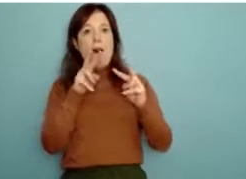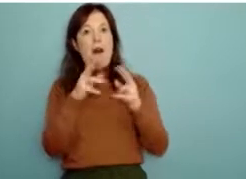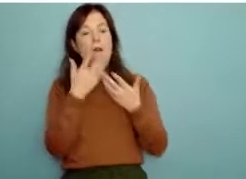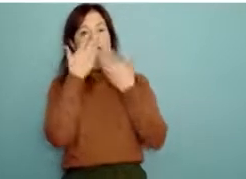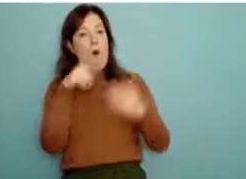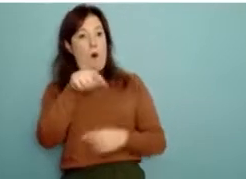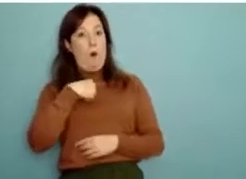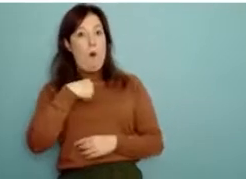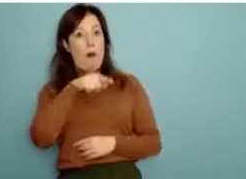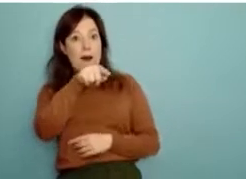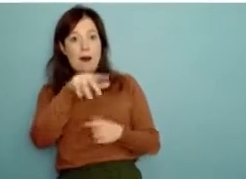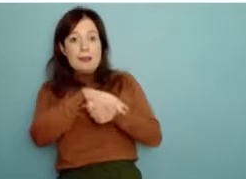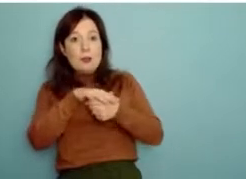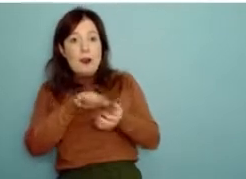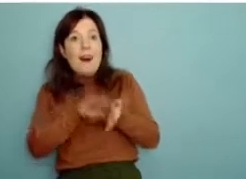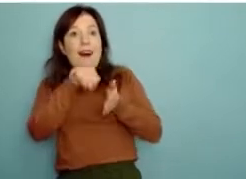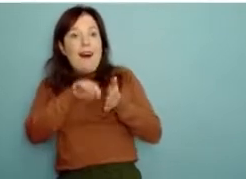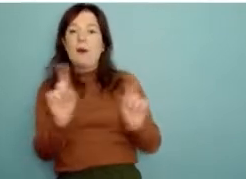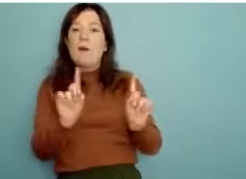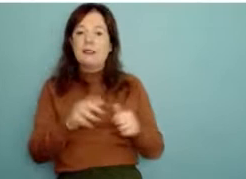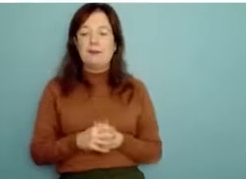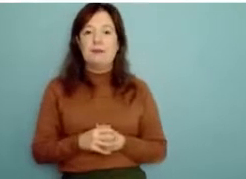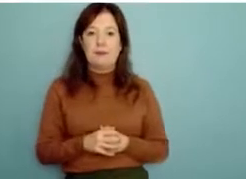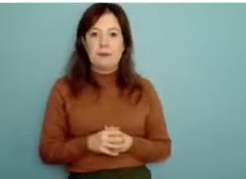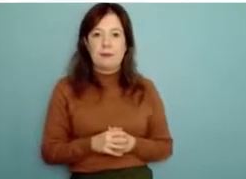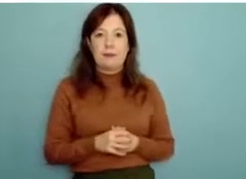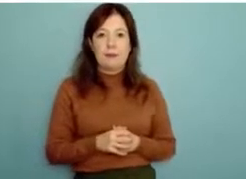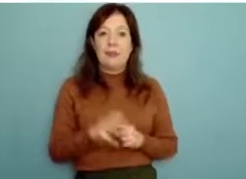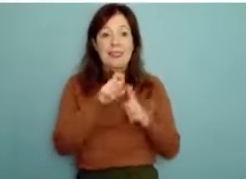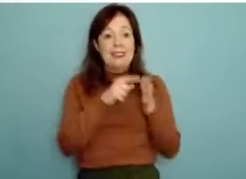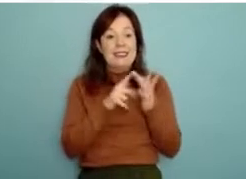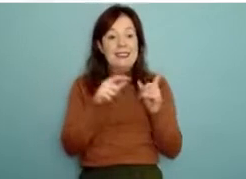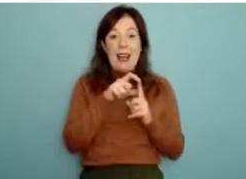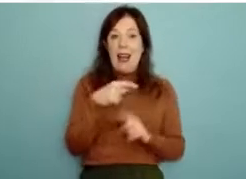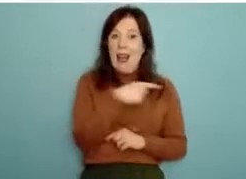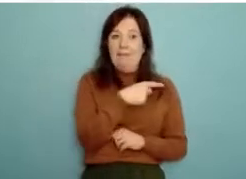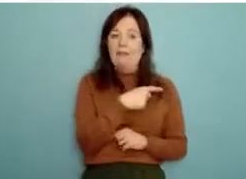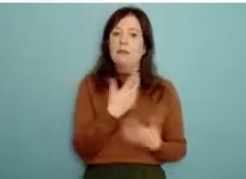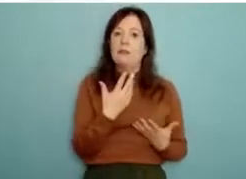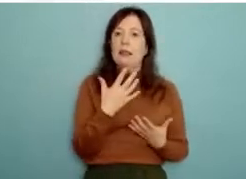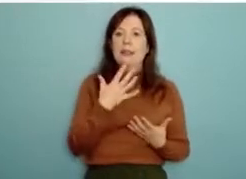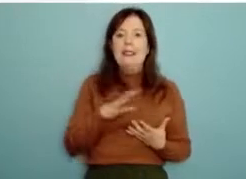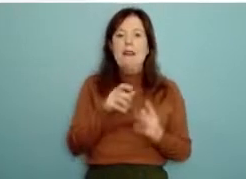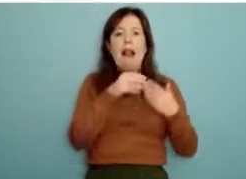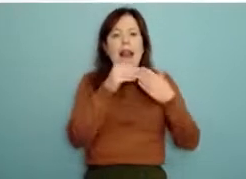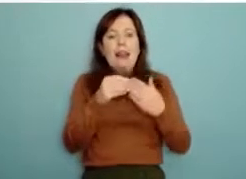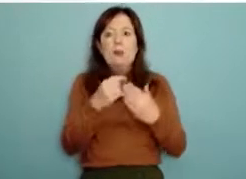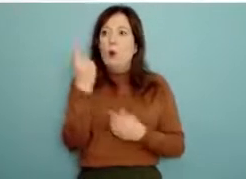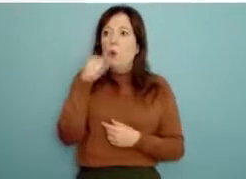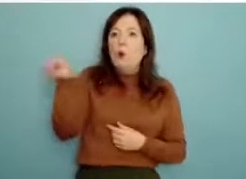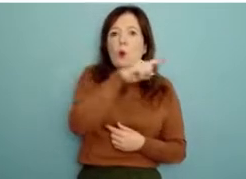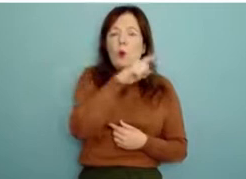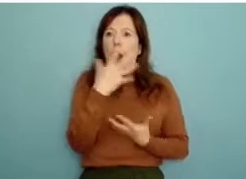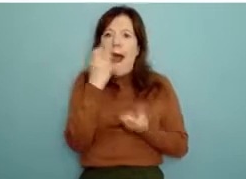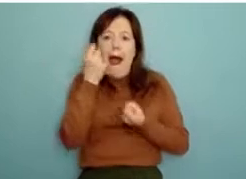this again from David in terms of really we need leadership who are inquisitive and who are supportive, and